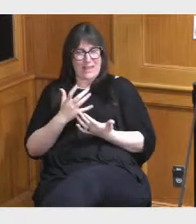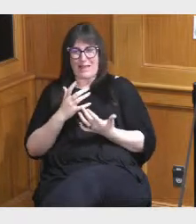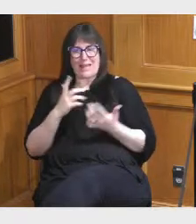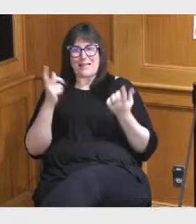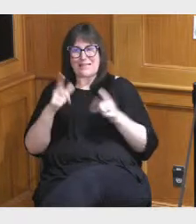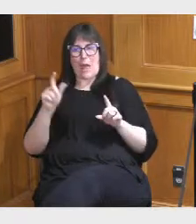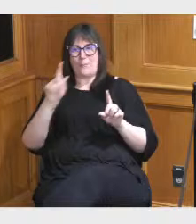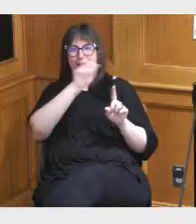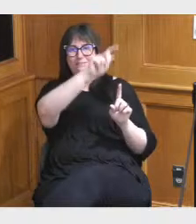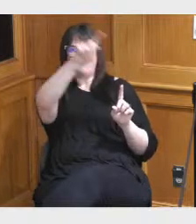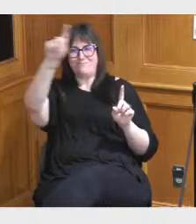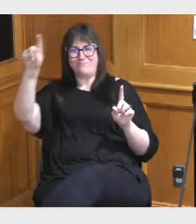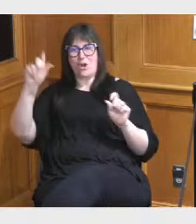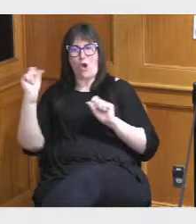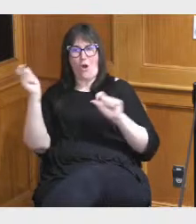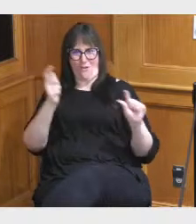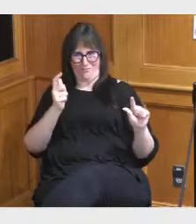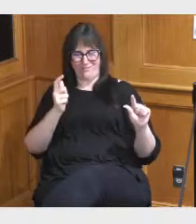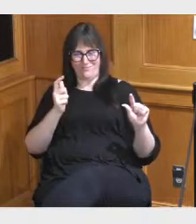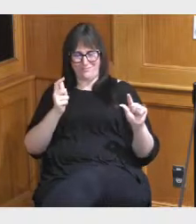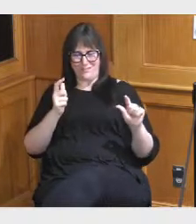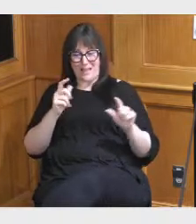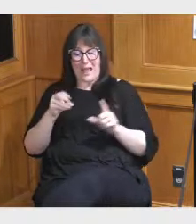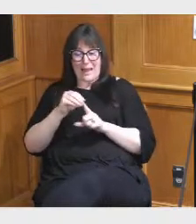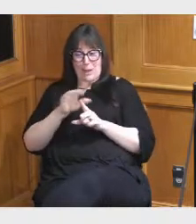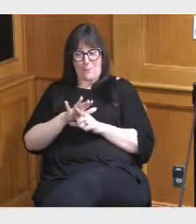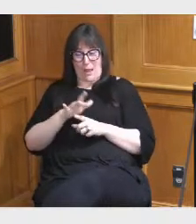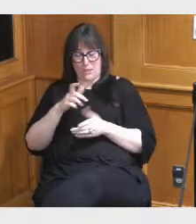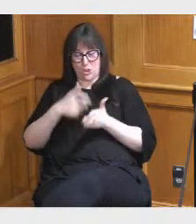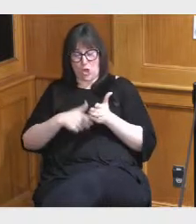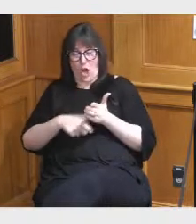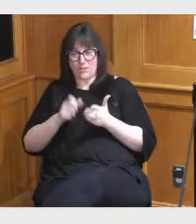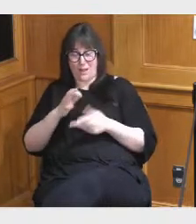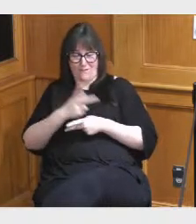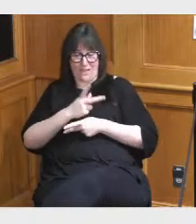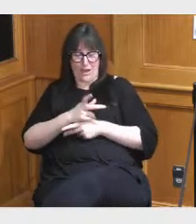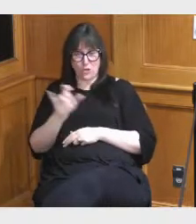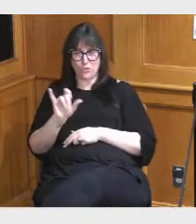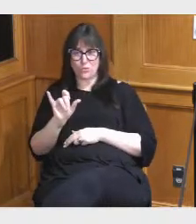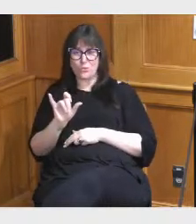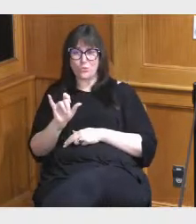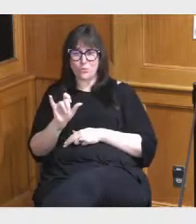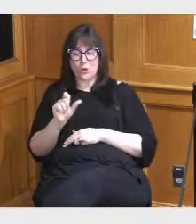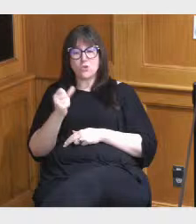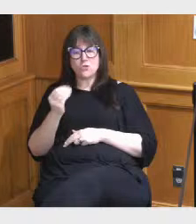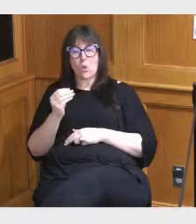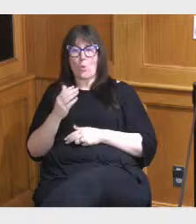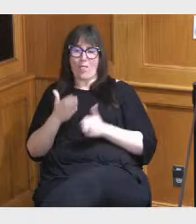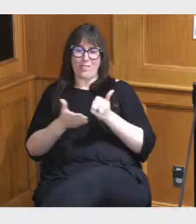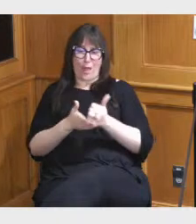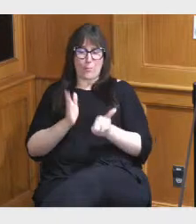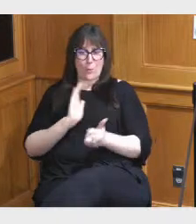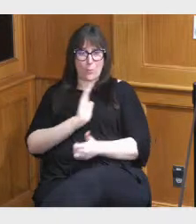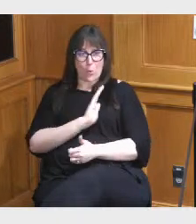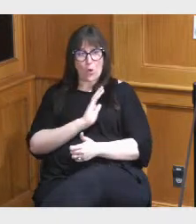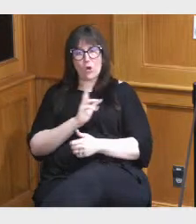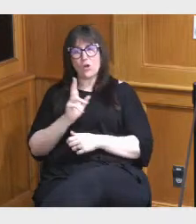which also impacts the cost of care there. We also, through the help of the board and the union